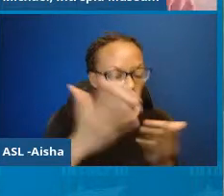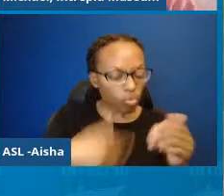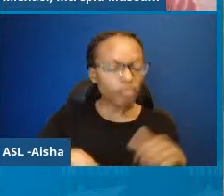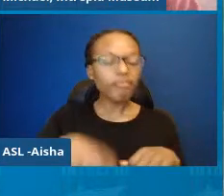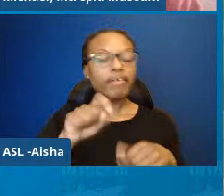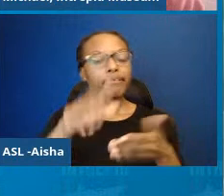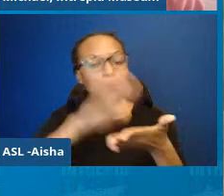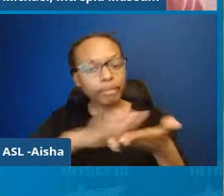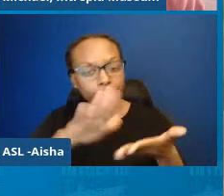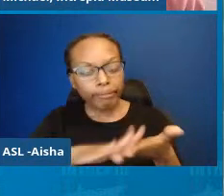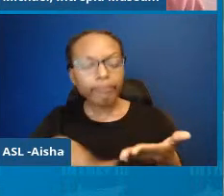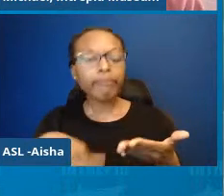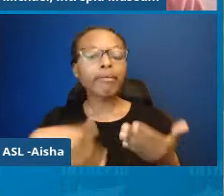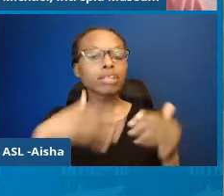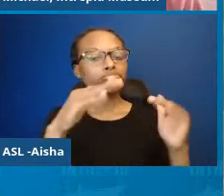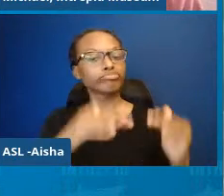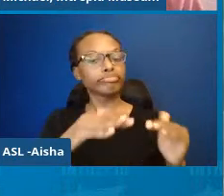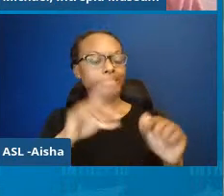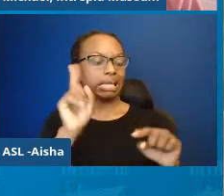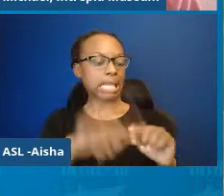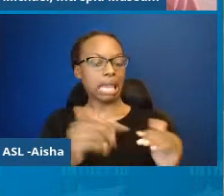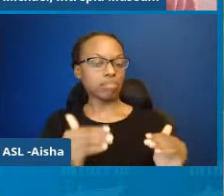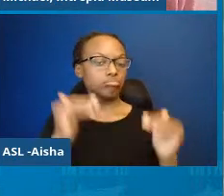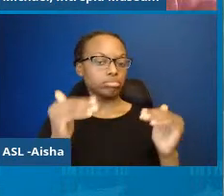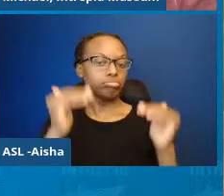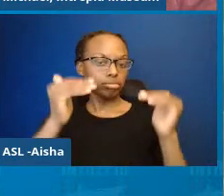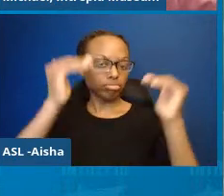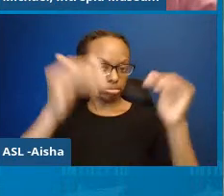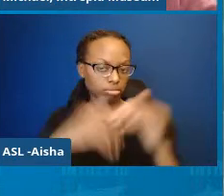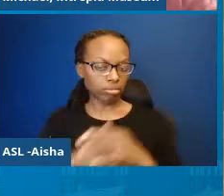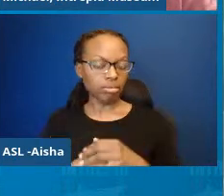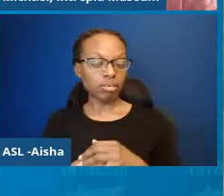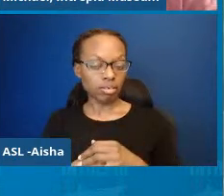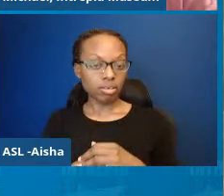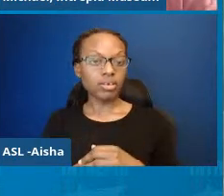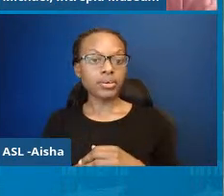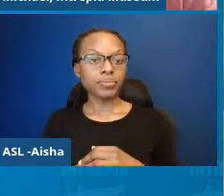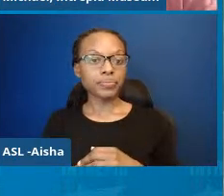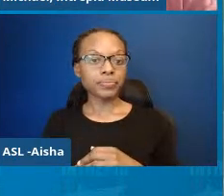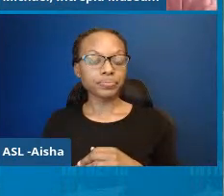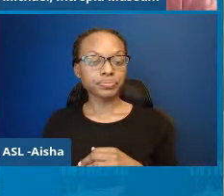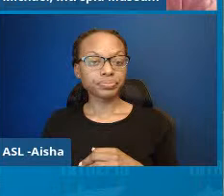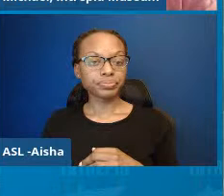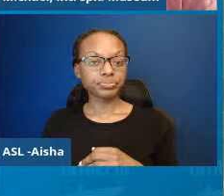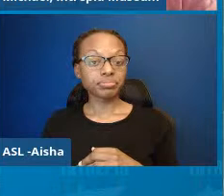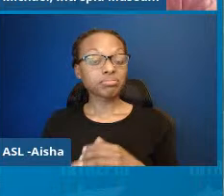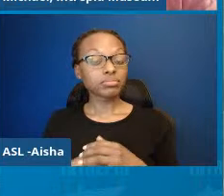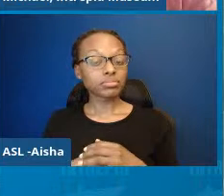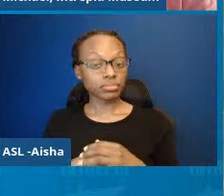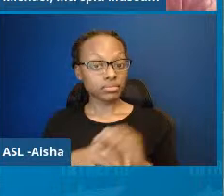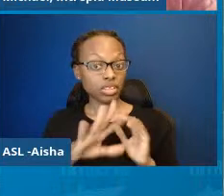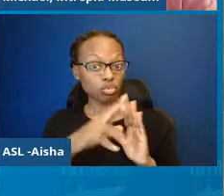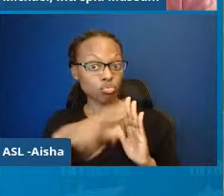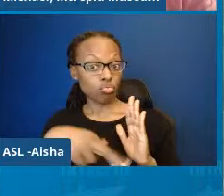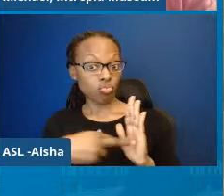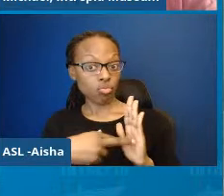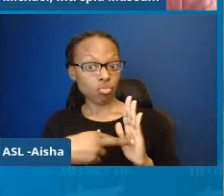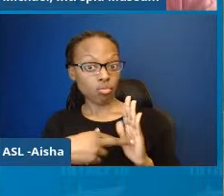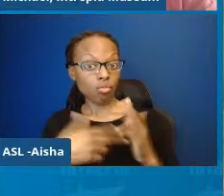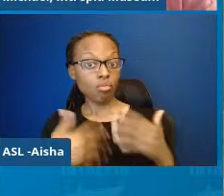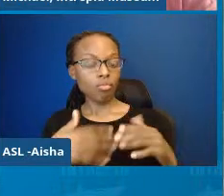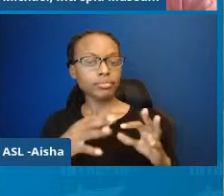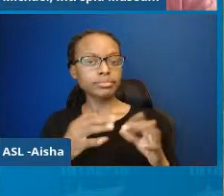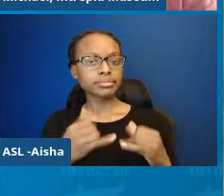housekeeping roles. And their role is pretty important to